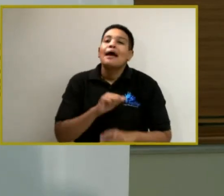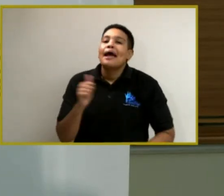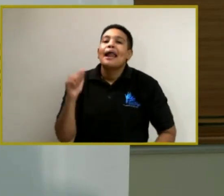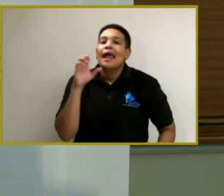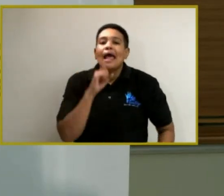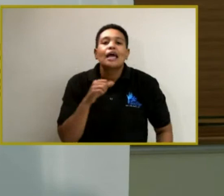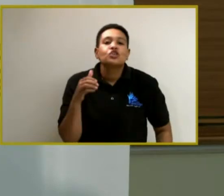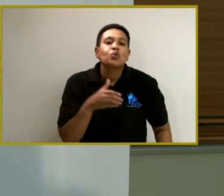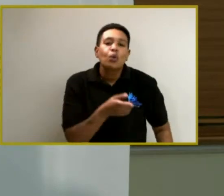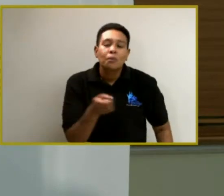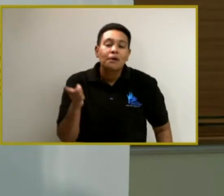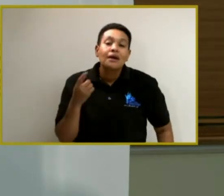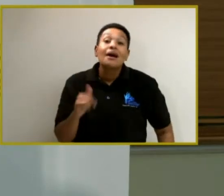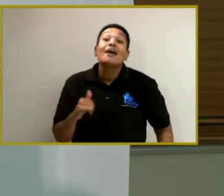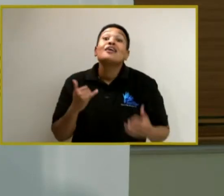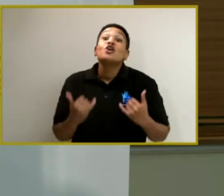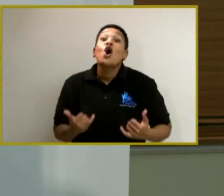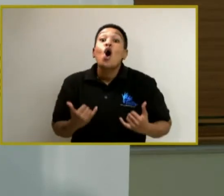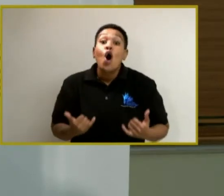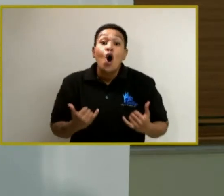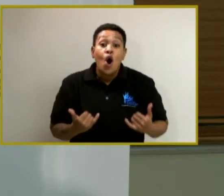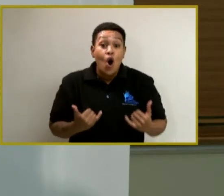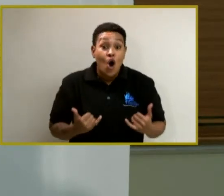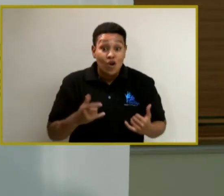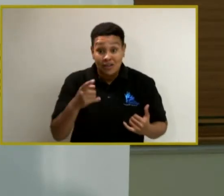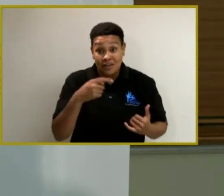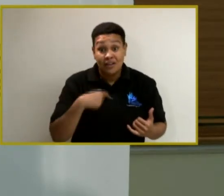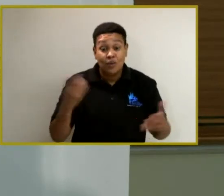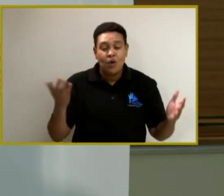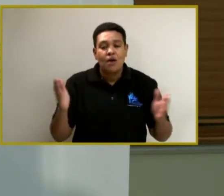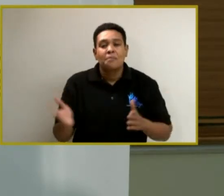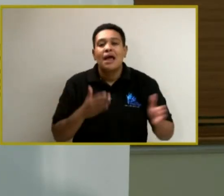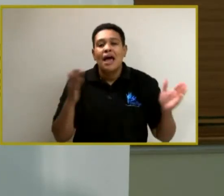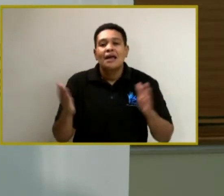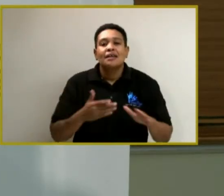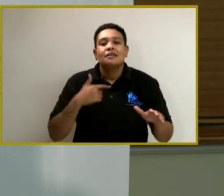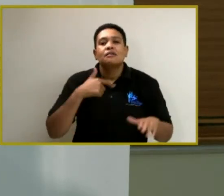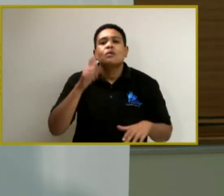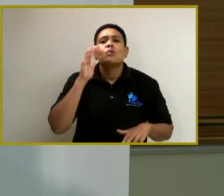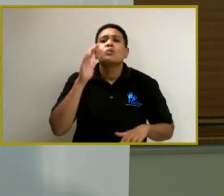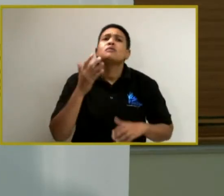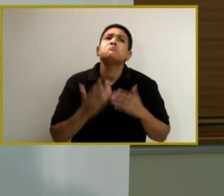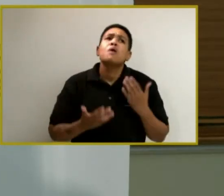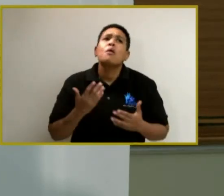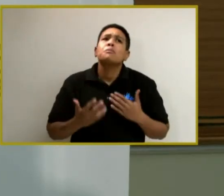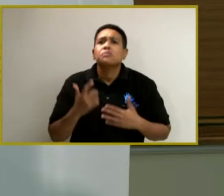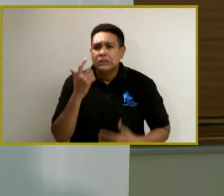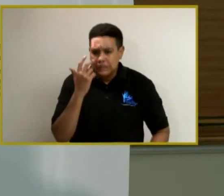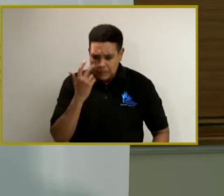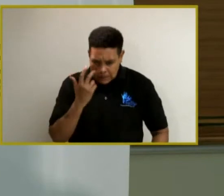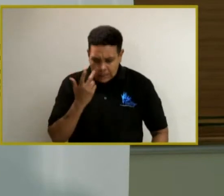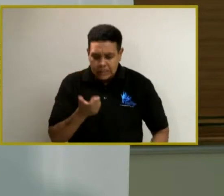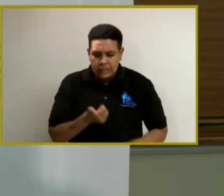group. And right now, we are planning that we probably will see